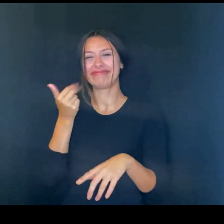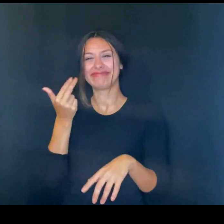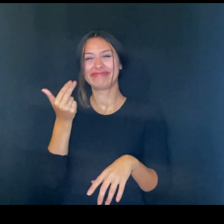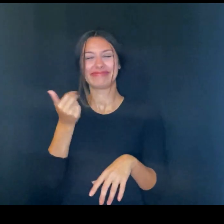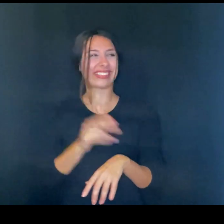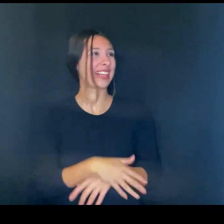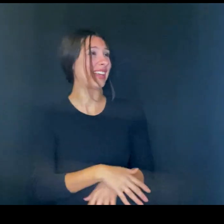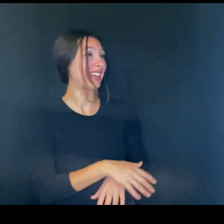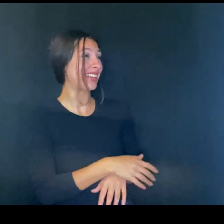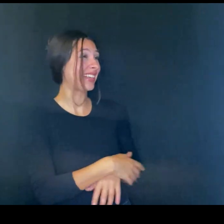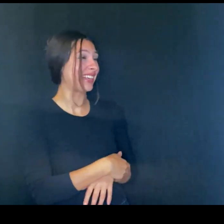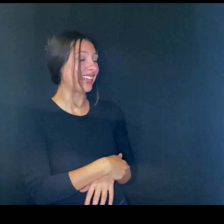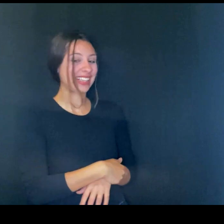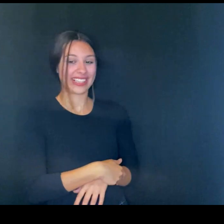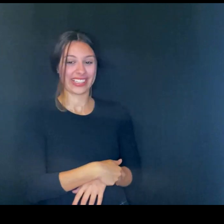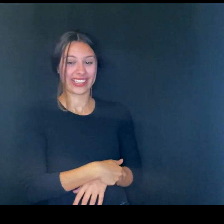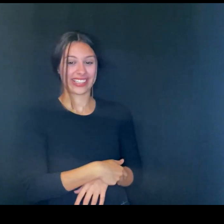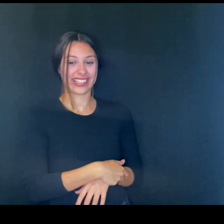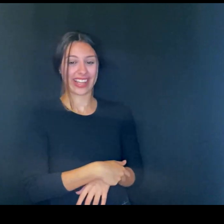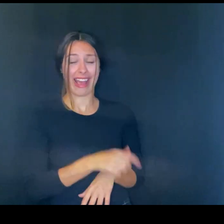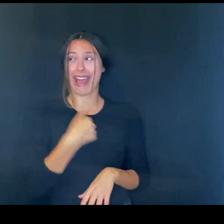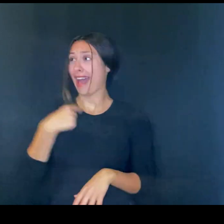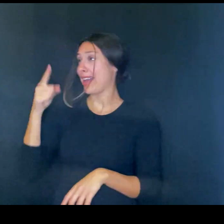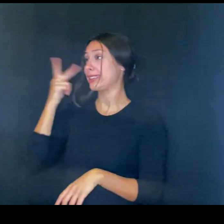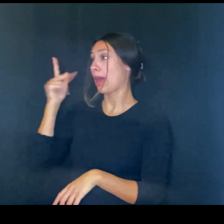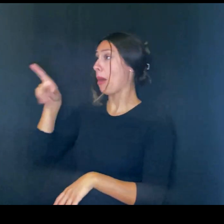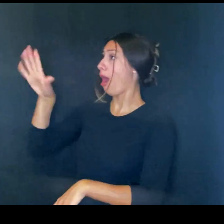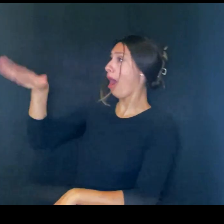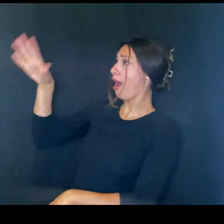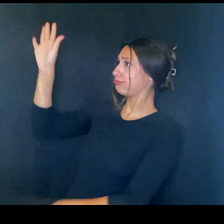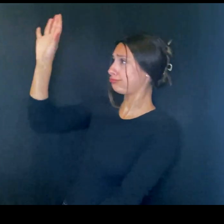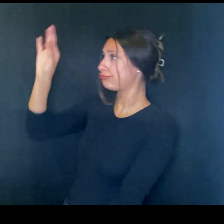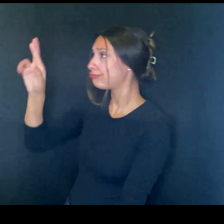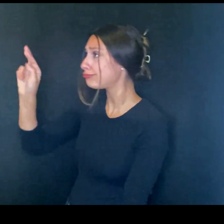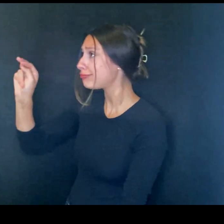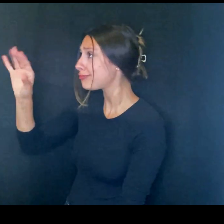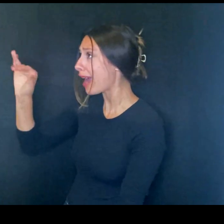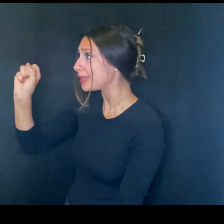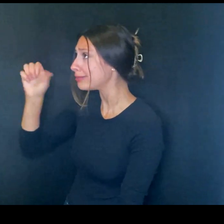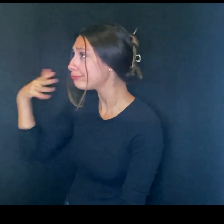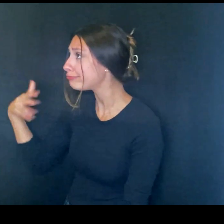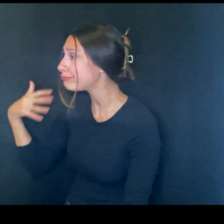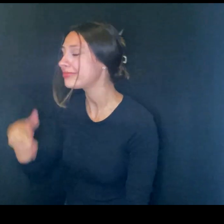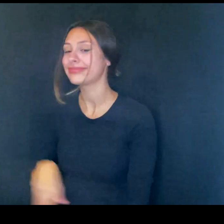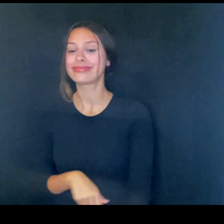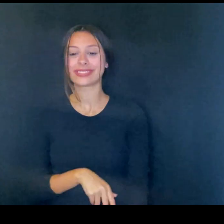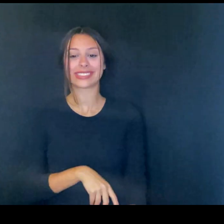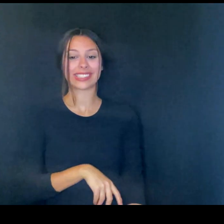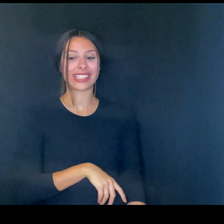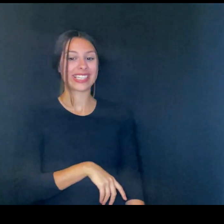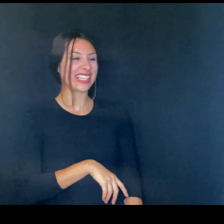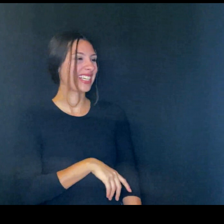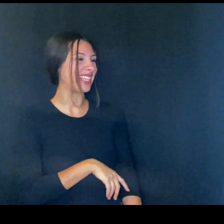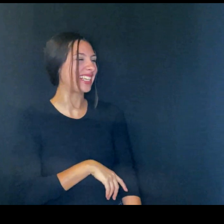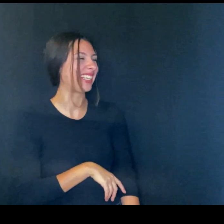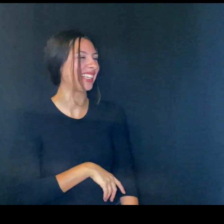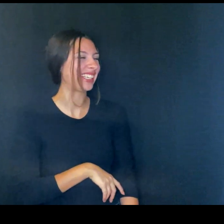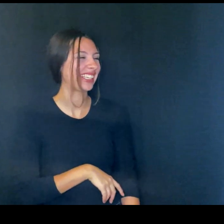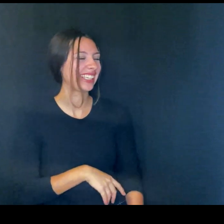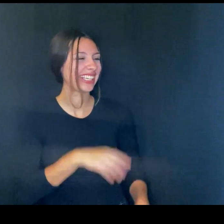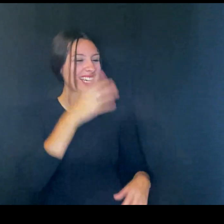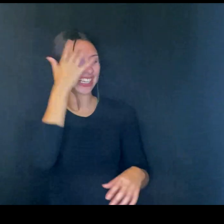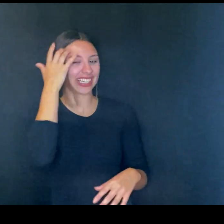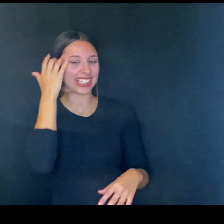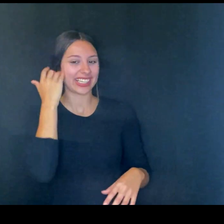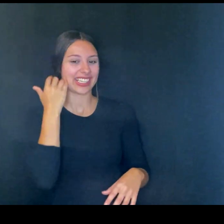Shout out. Preaching. Hey, I saw what's up, Uncle Francis? Push-ups. Wow. Yeah, he's filming his Right Now Media series